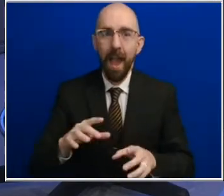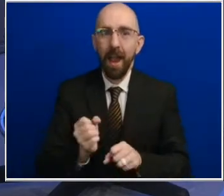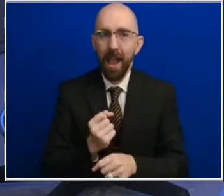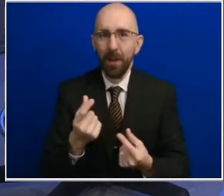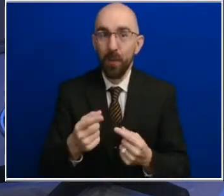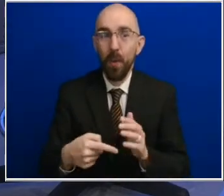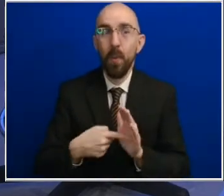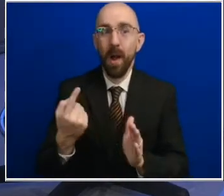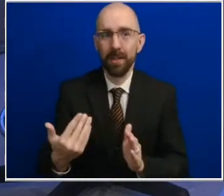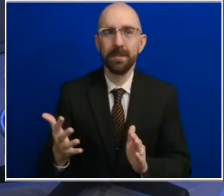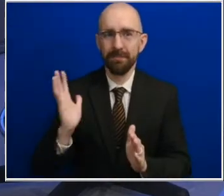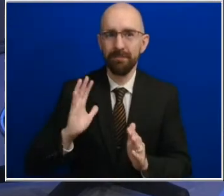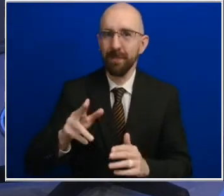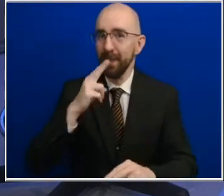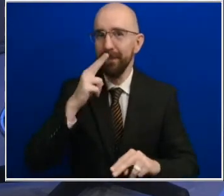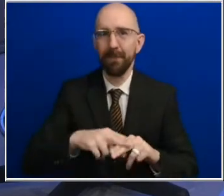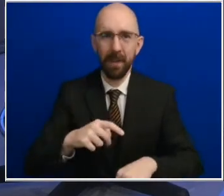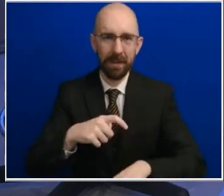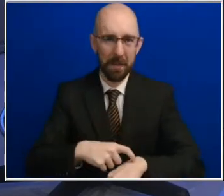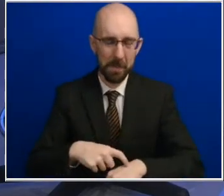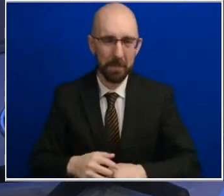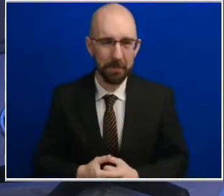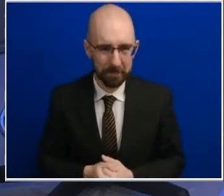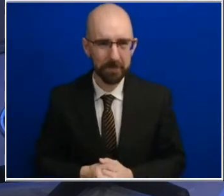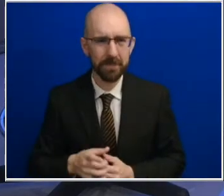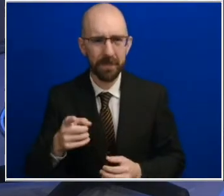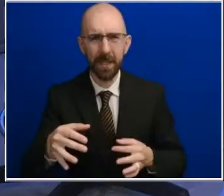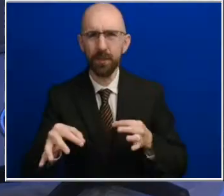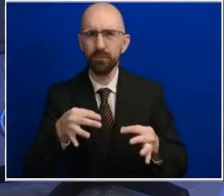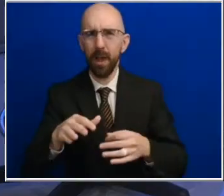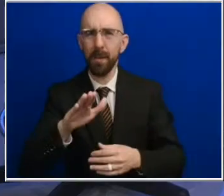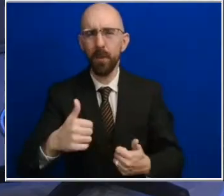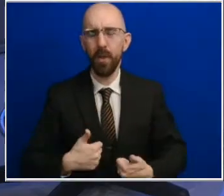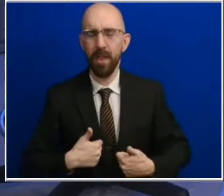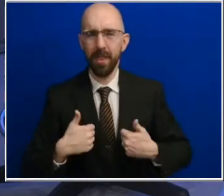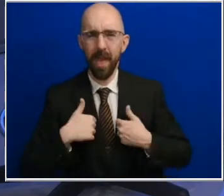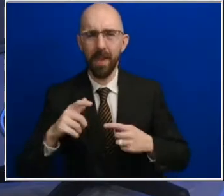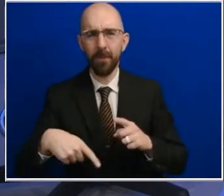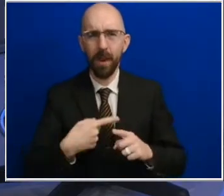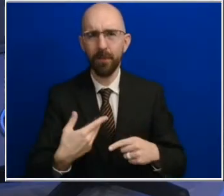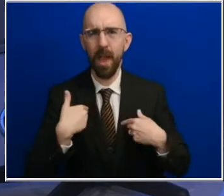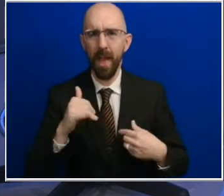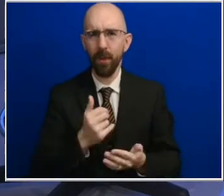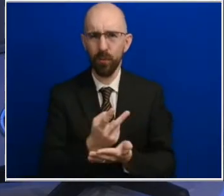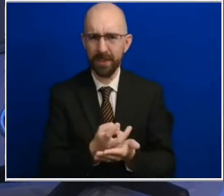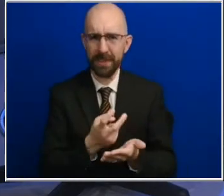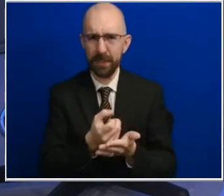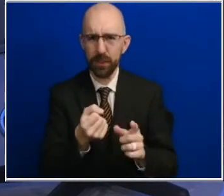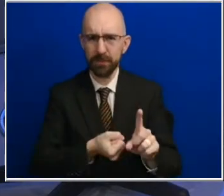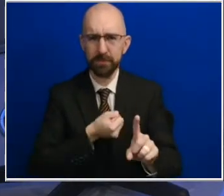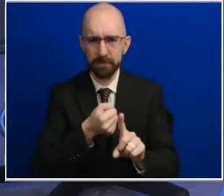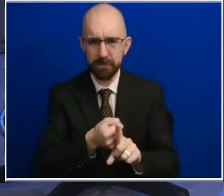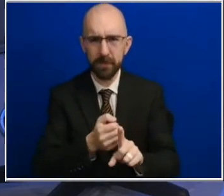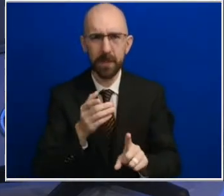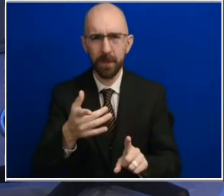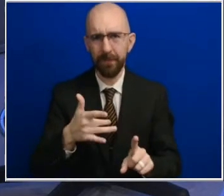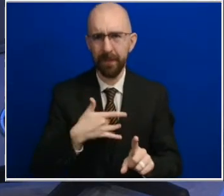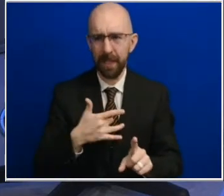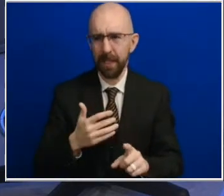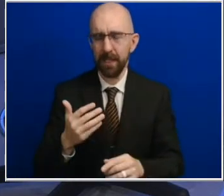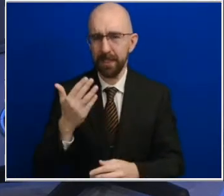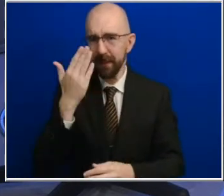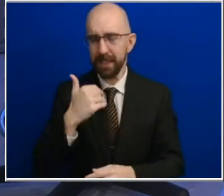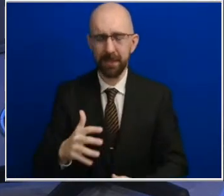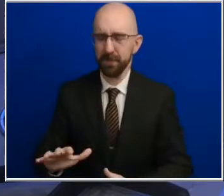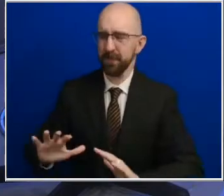Nice. So, describe your life when you had those seizures and you were dreading bed every night. That must have spilled